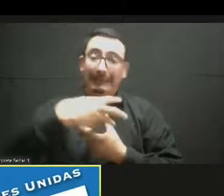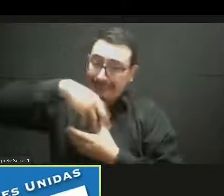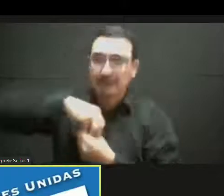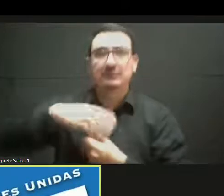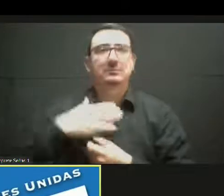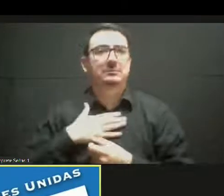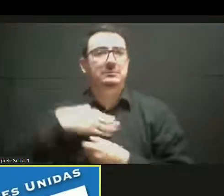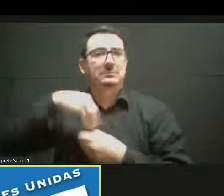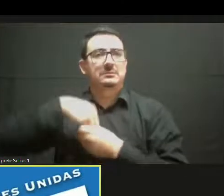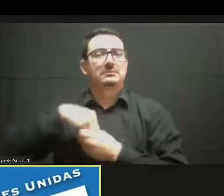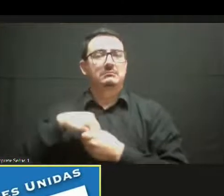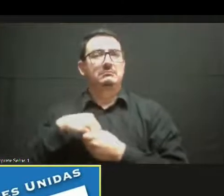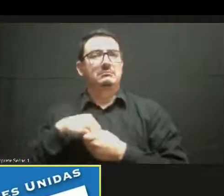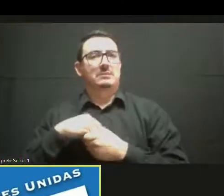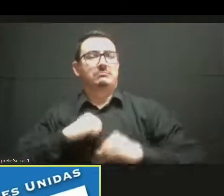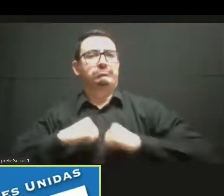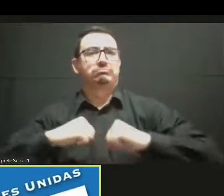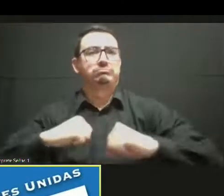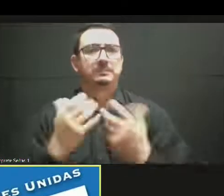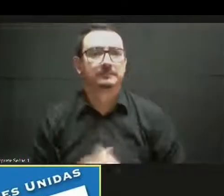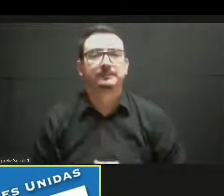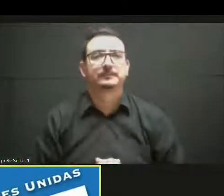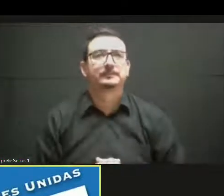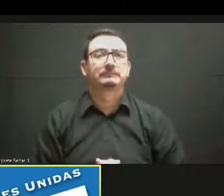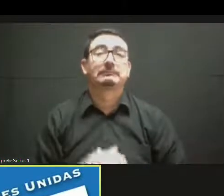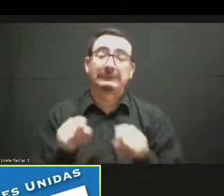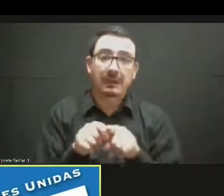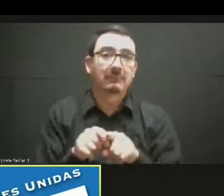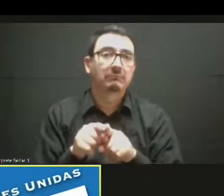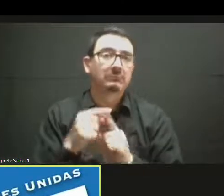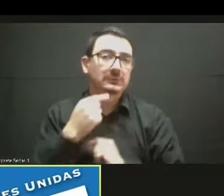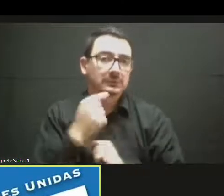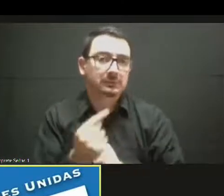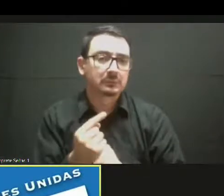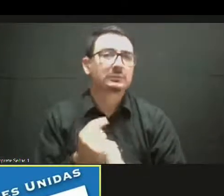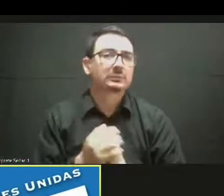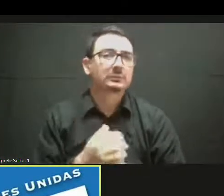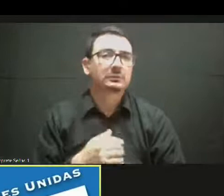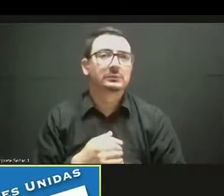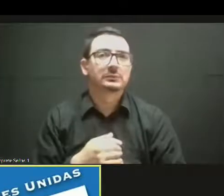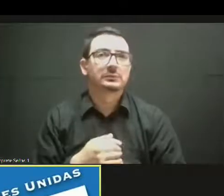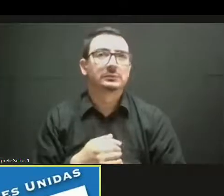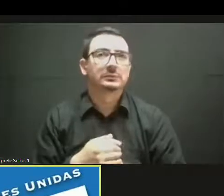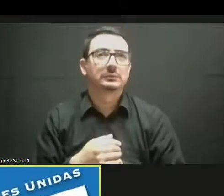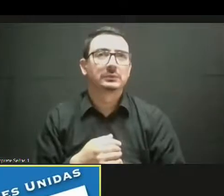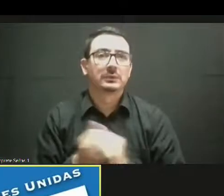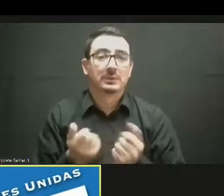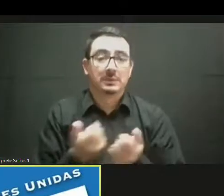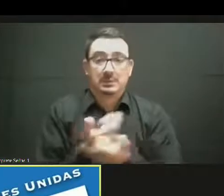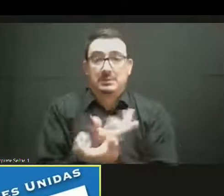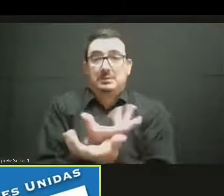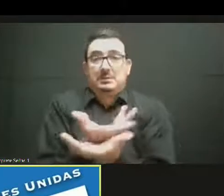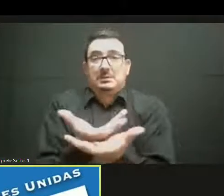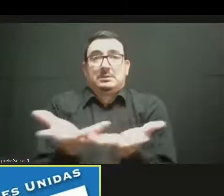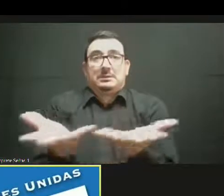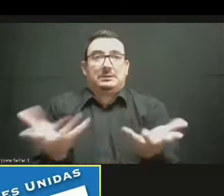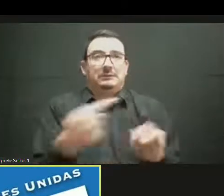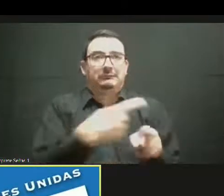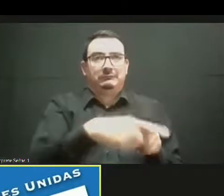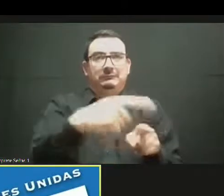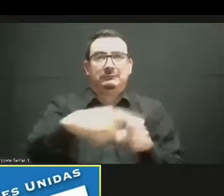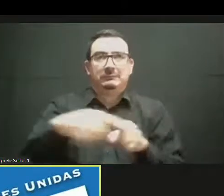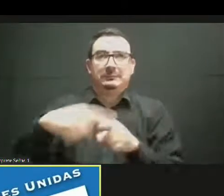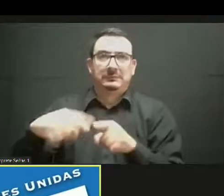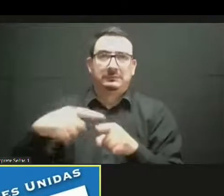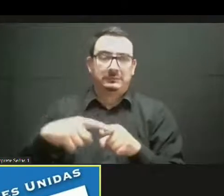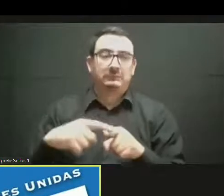the very different range of services being offered by India, the Philippines, and China, whereas where India